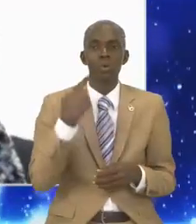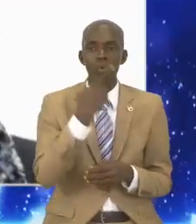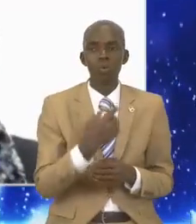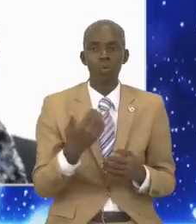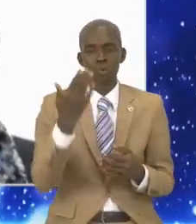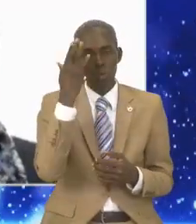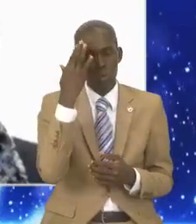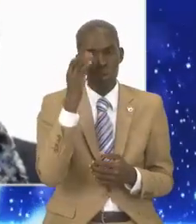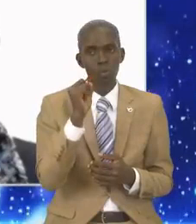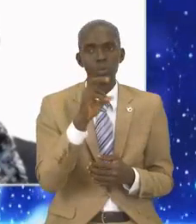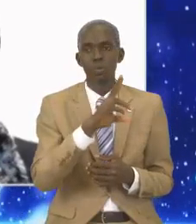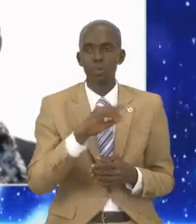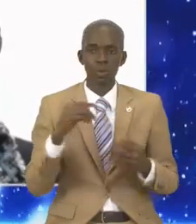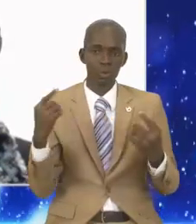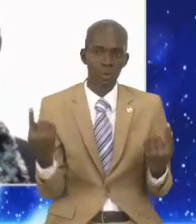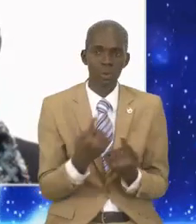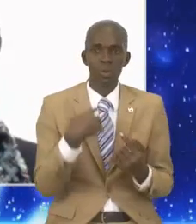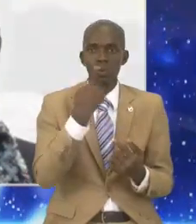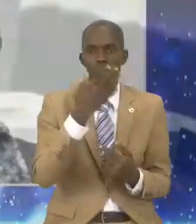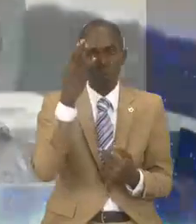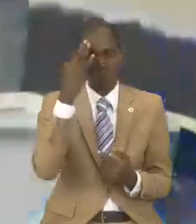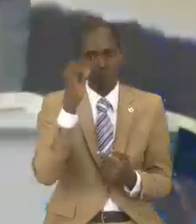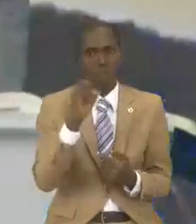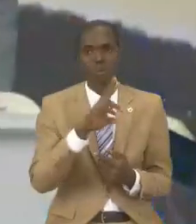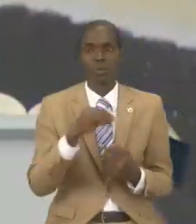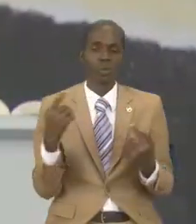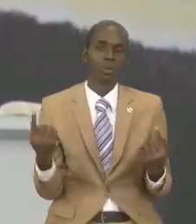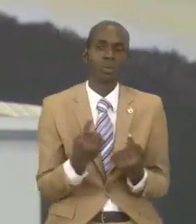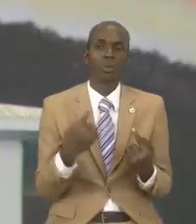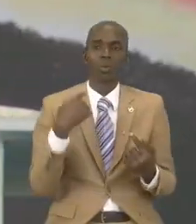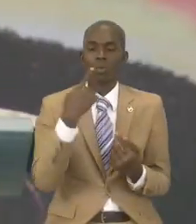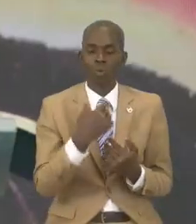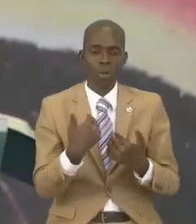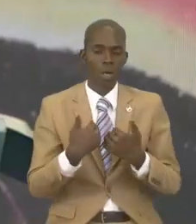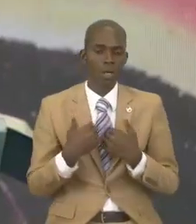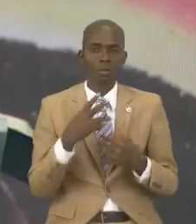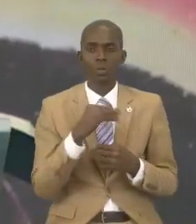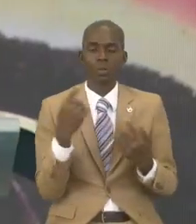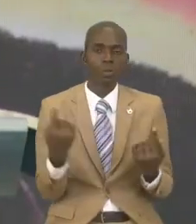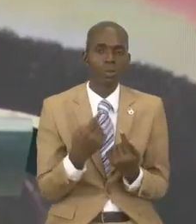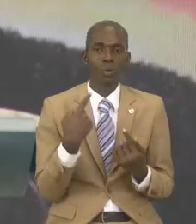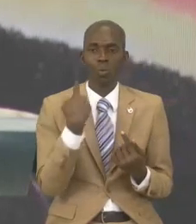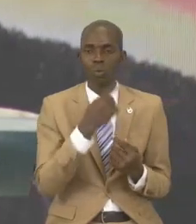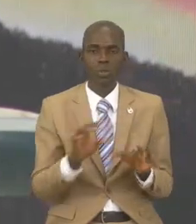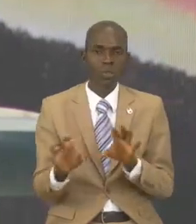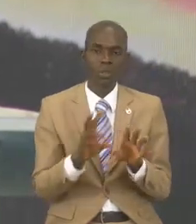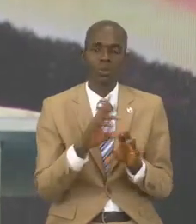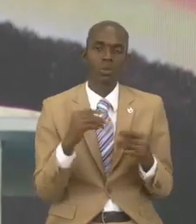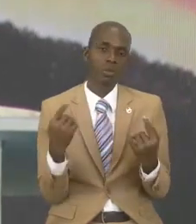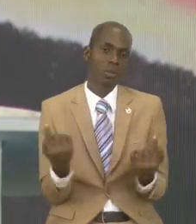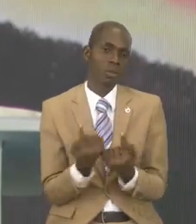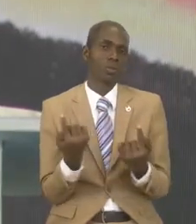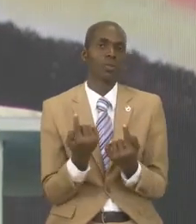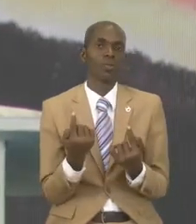sin. Who knew no sin. Who had no sin. Who committed no sin.